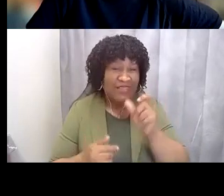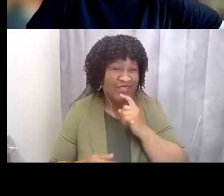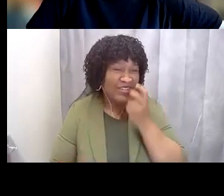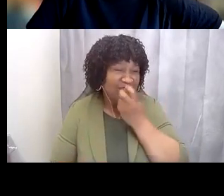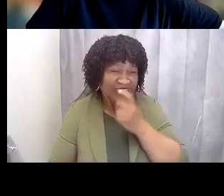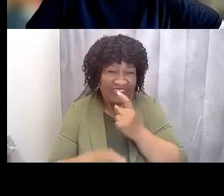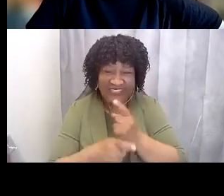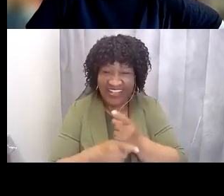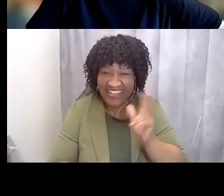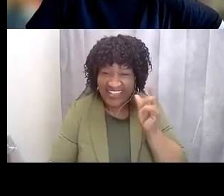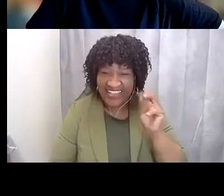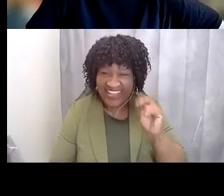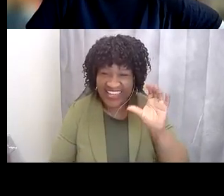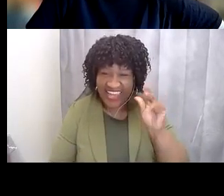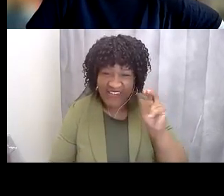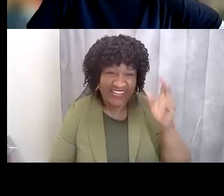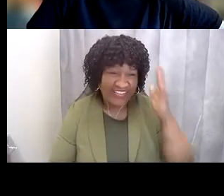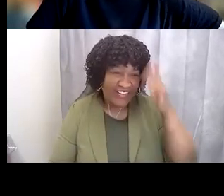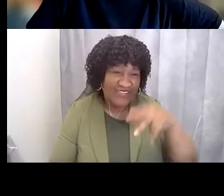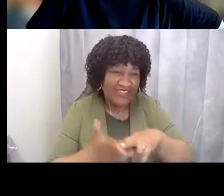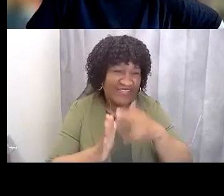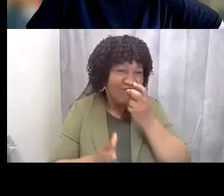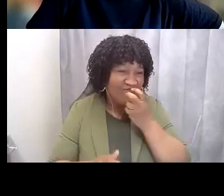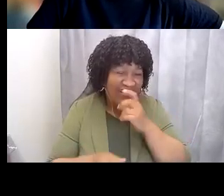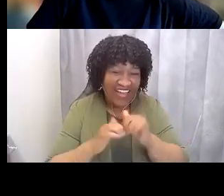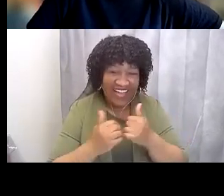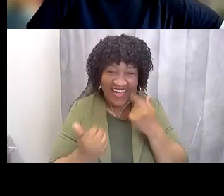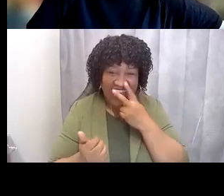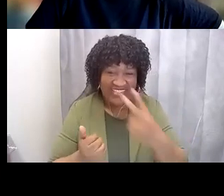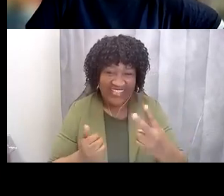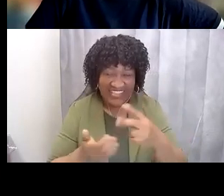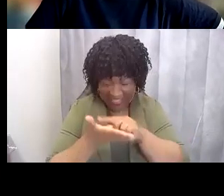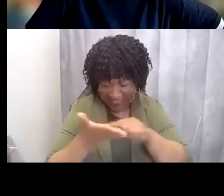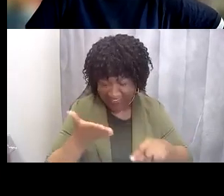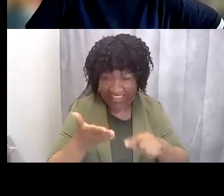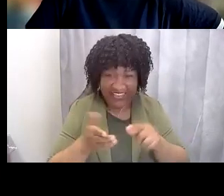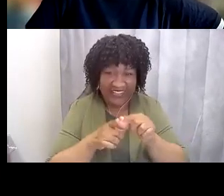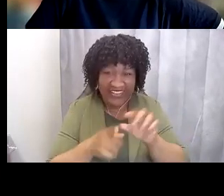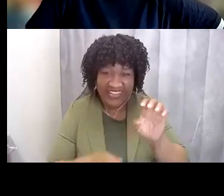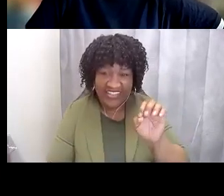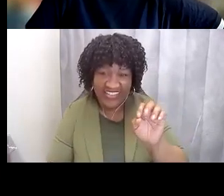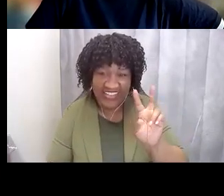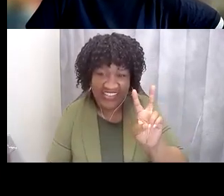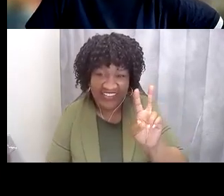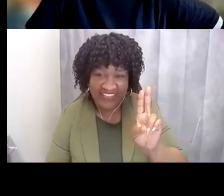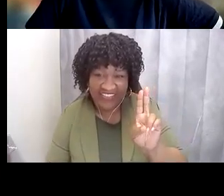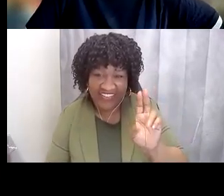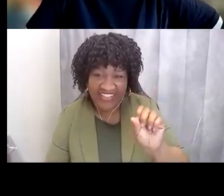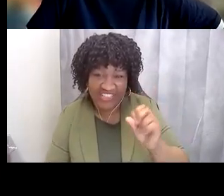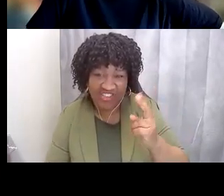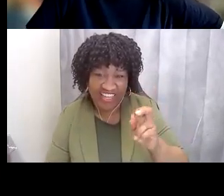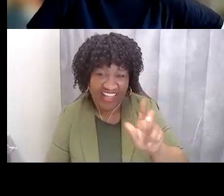So Karen, if you've heard it said out loud, let me know. I've only seen it in writing. That's what I've heard too. Okay, great,